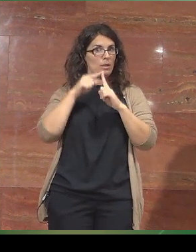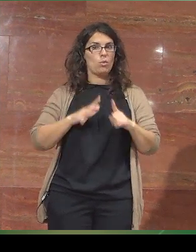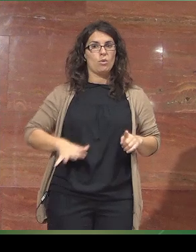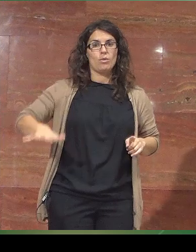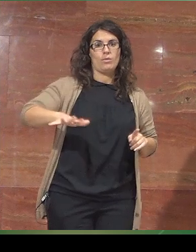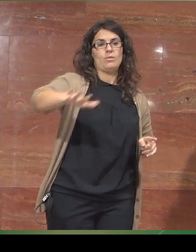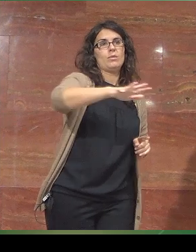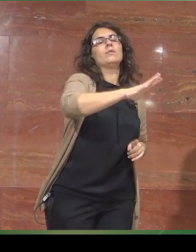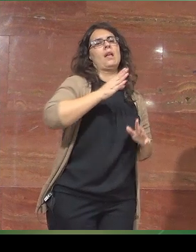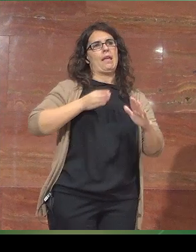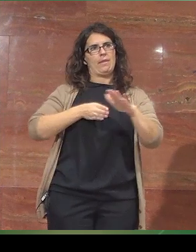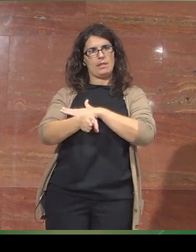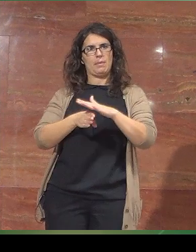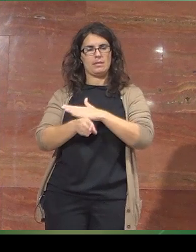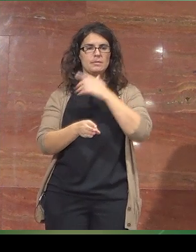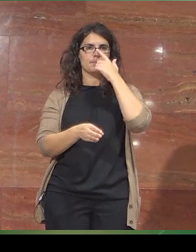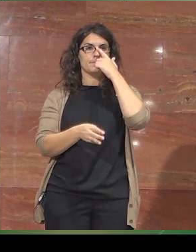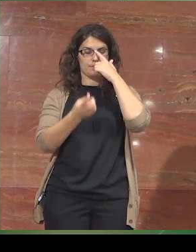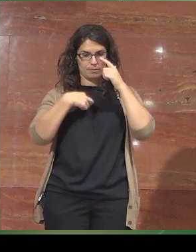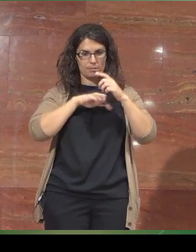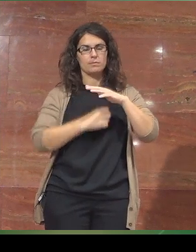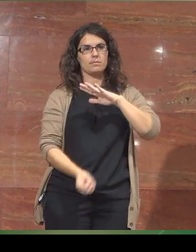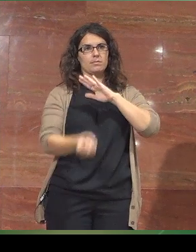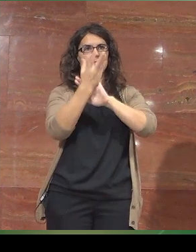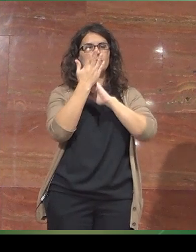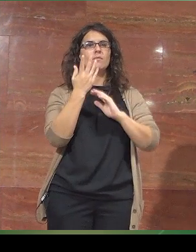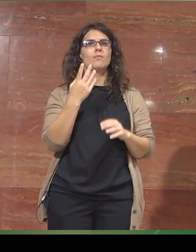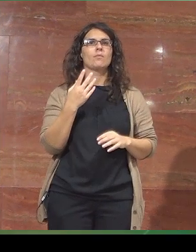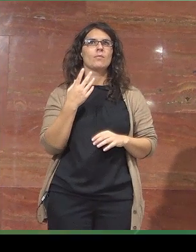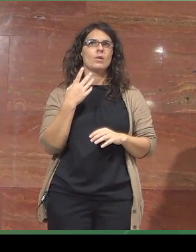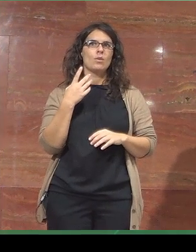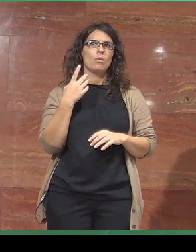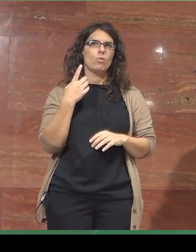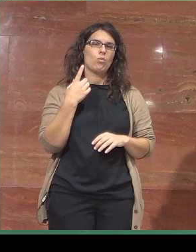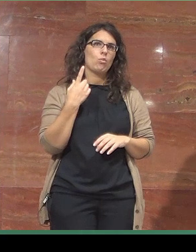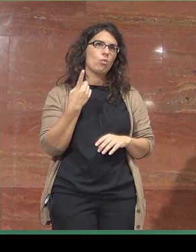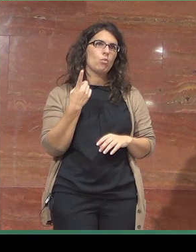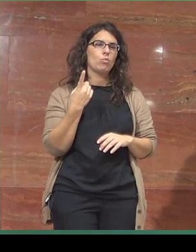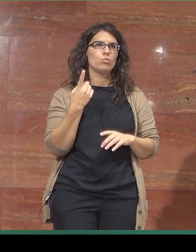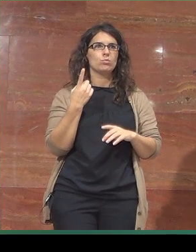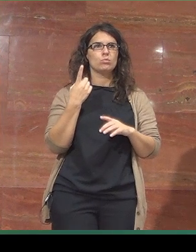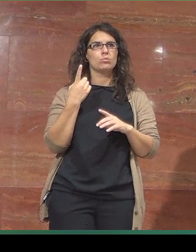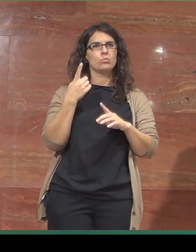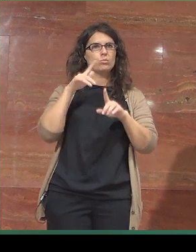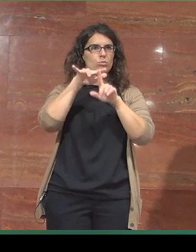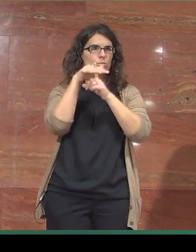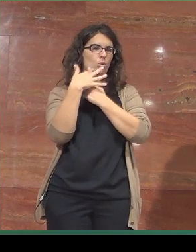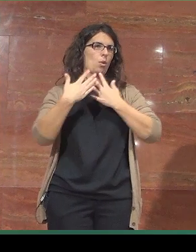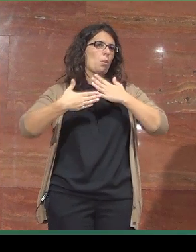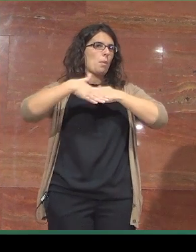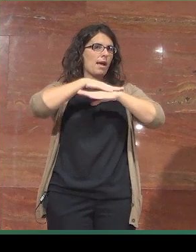We established a framework that supported all people that were making